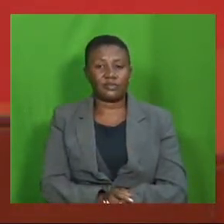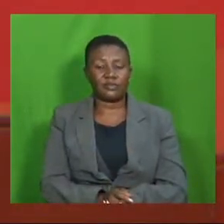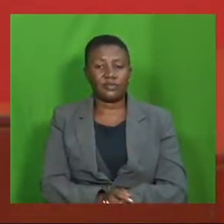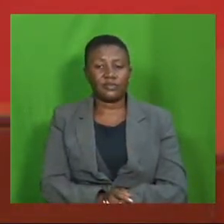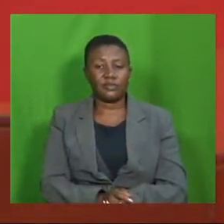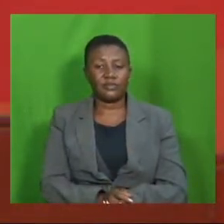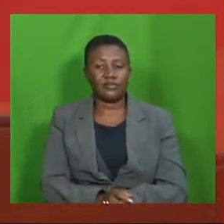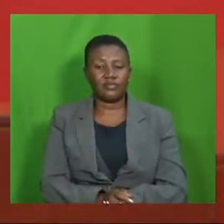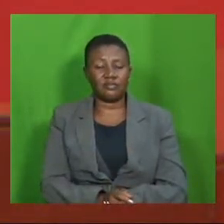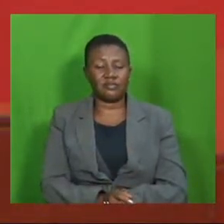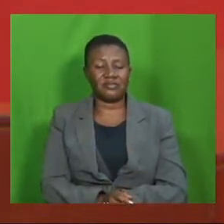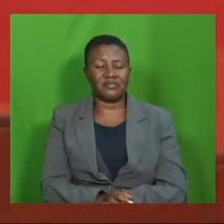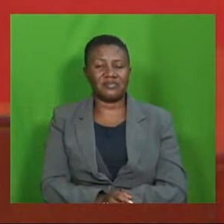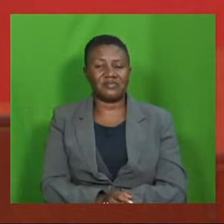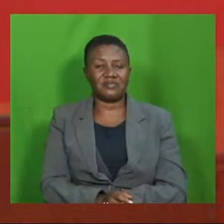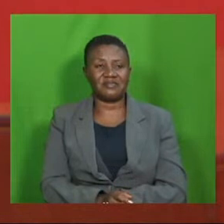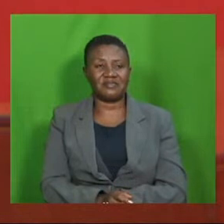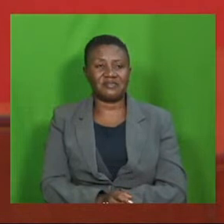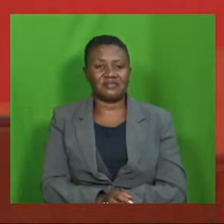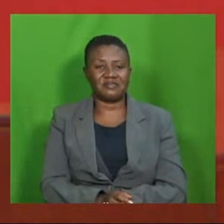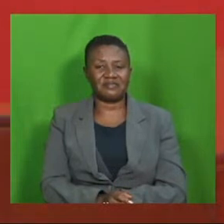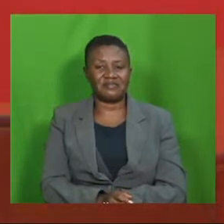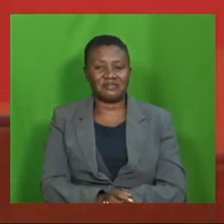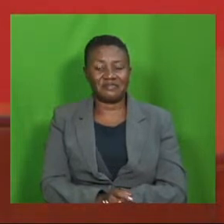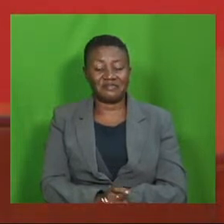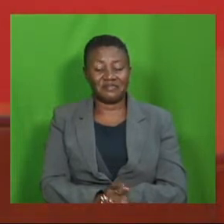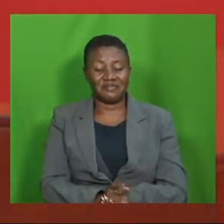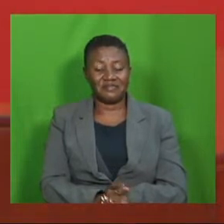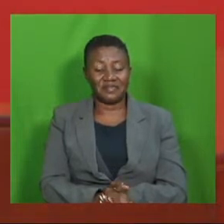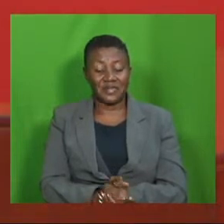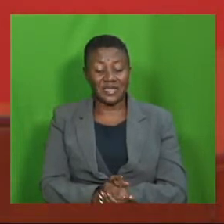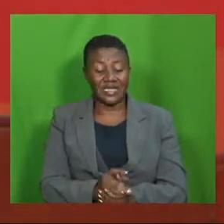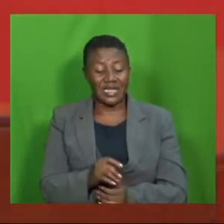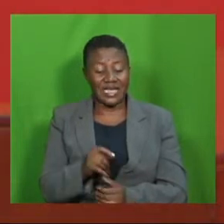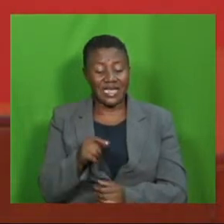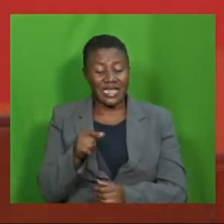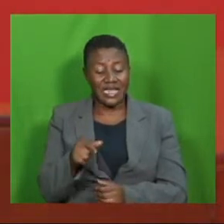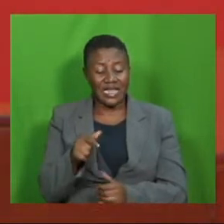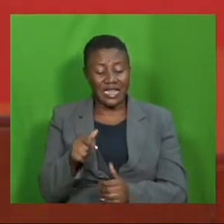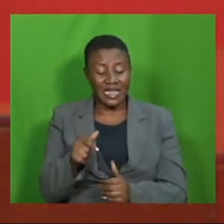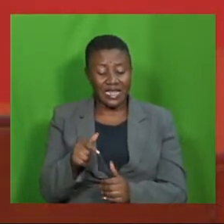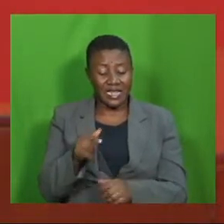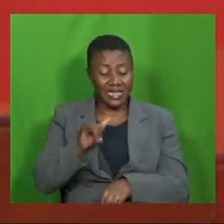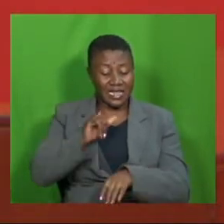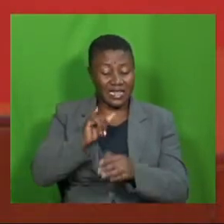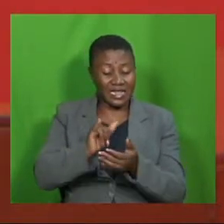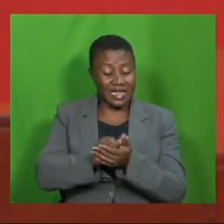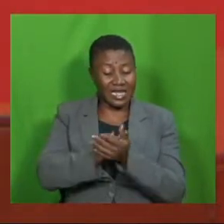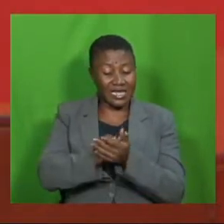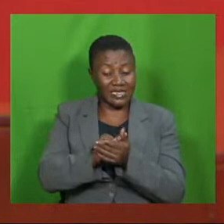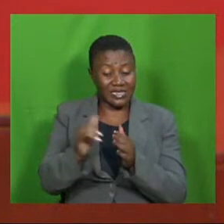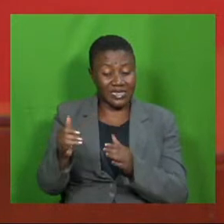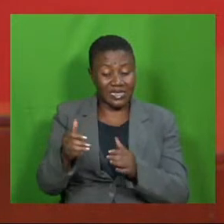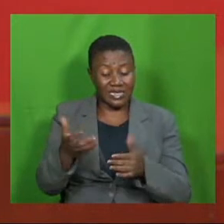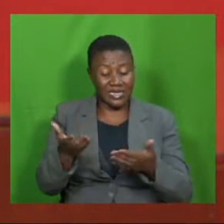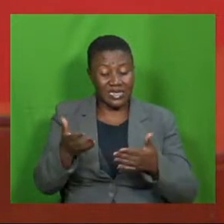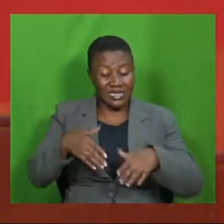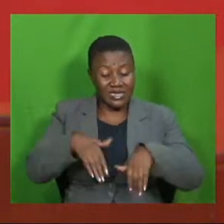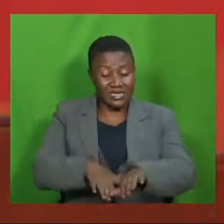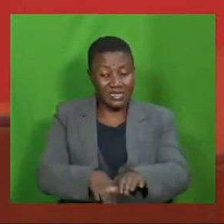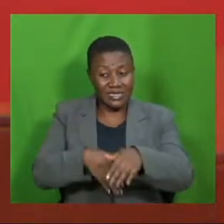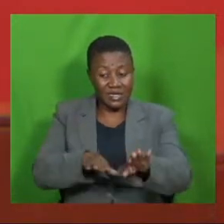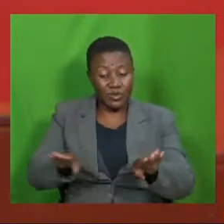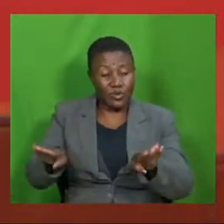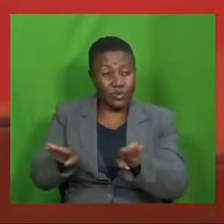Mr. Speaker, the challenge of closed season in Tema